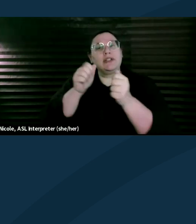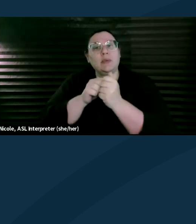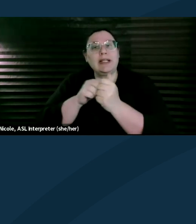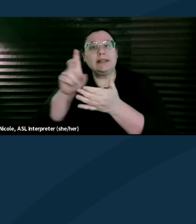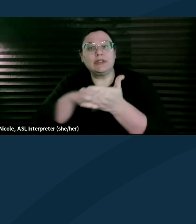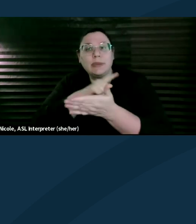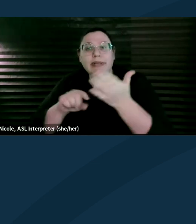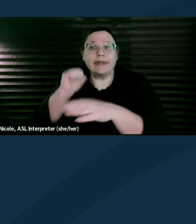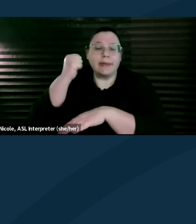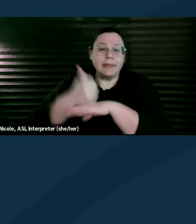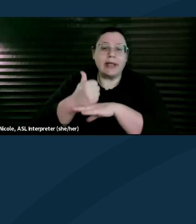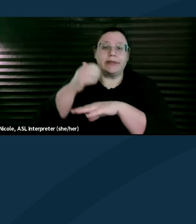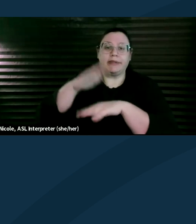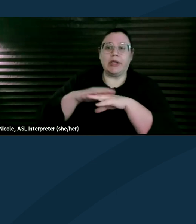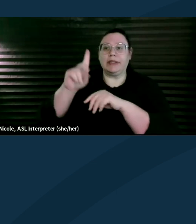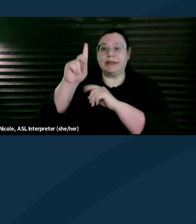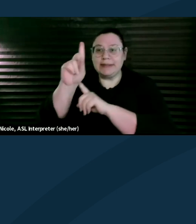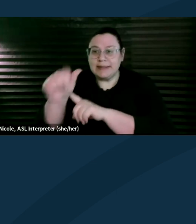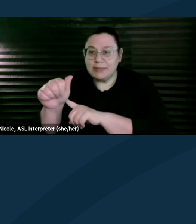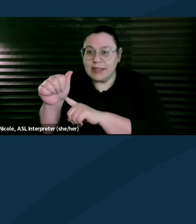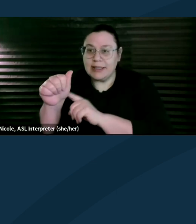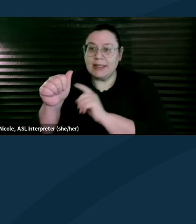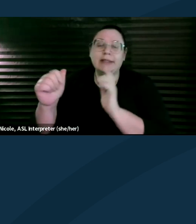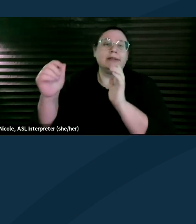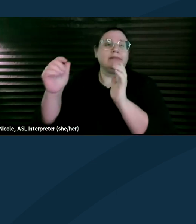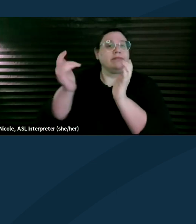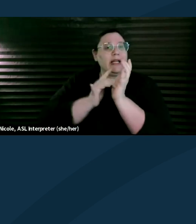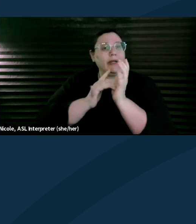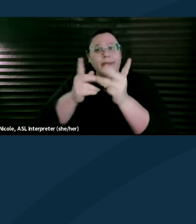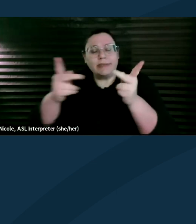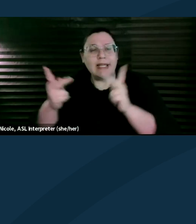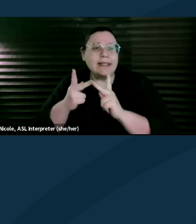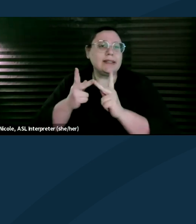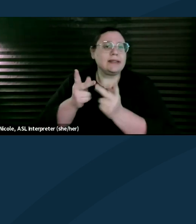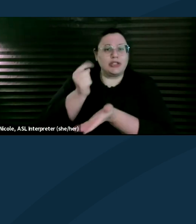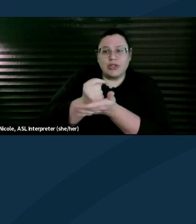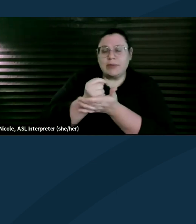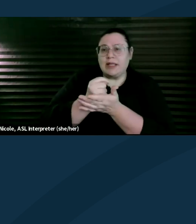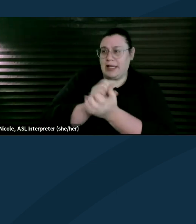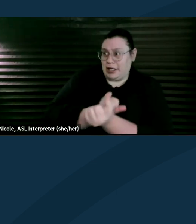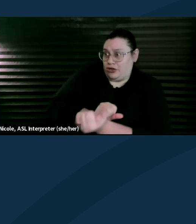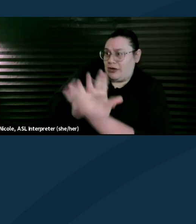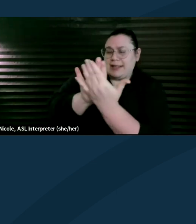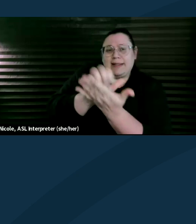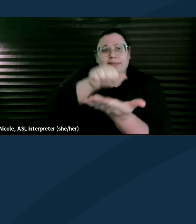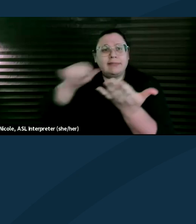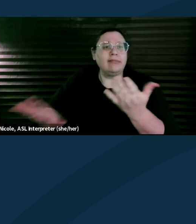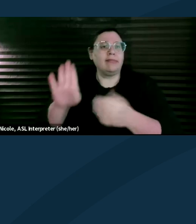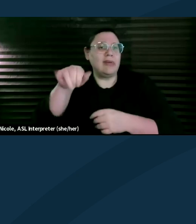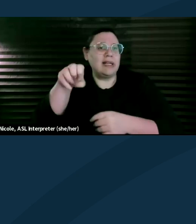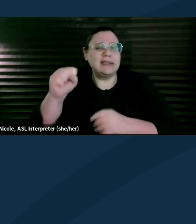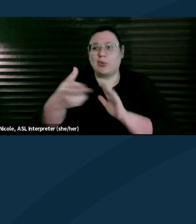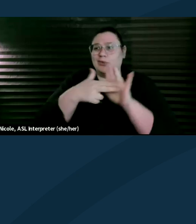on disability and medical treatment decisions that addresses and eliminate biases or stereotypes about